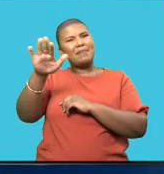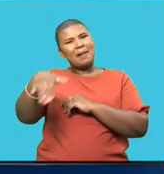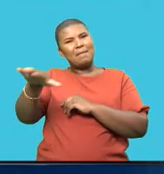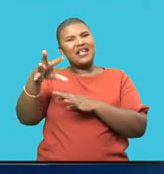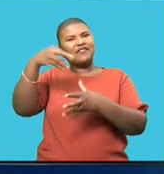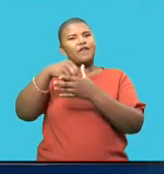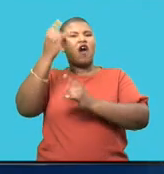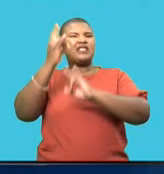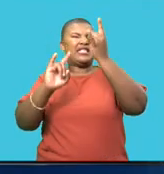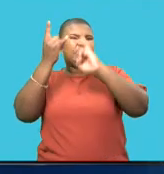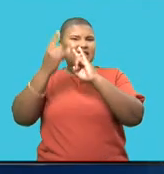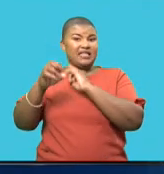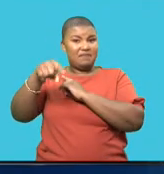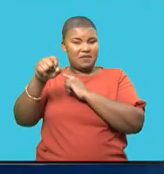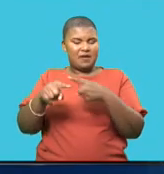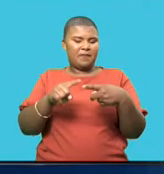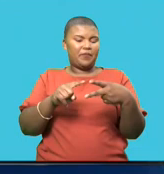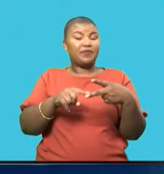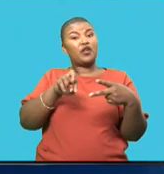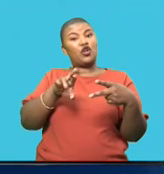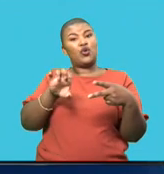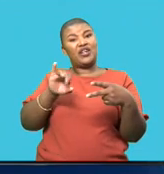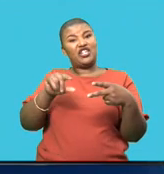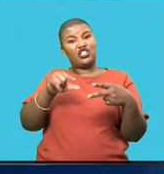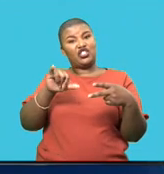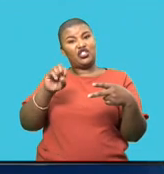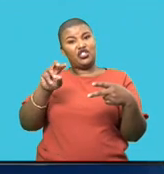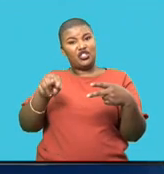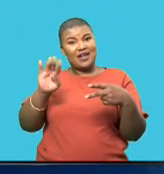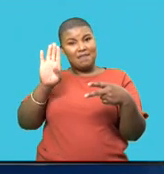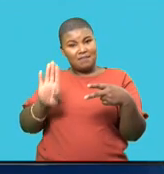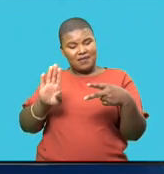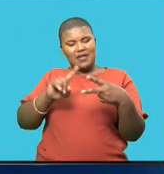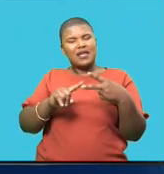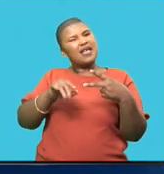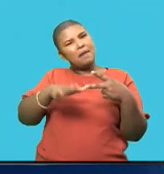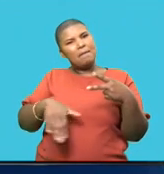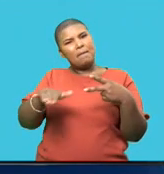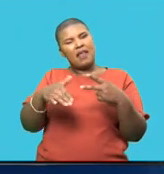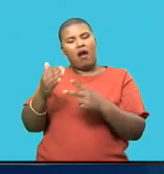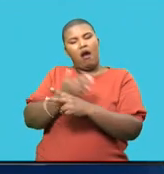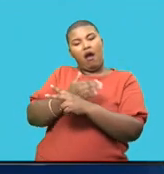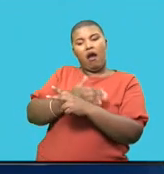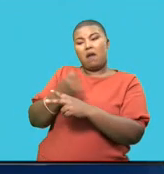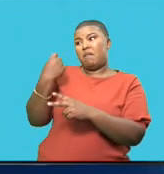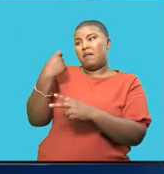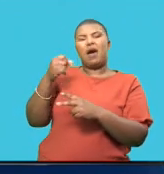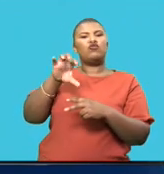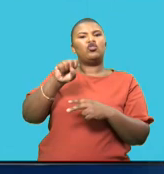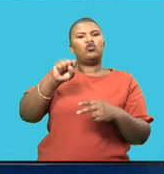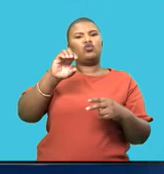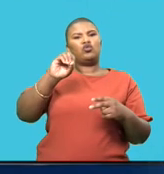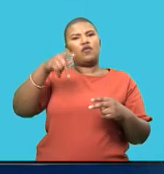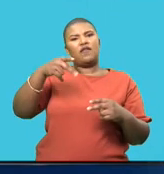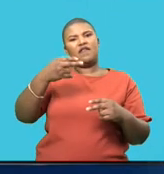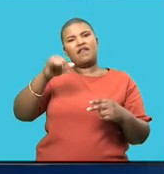in Tropong, and then Region B, which is areas that would be just behind where we are, Mosofaya Town. So